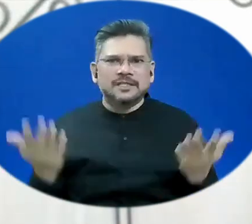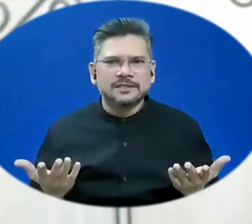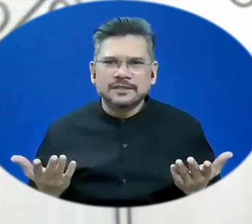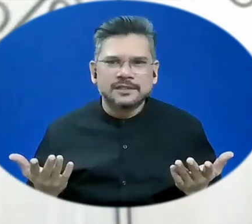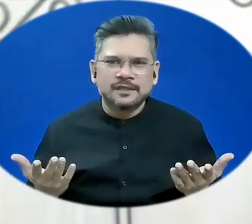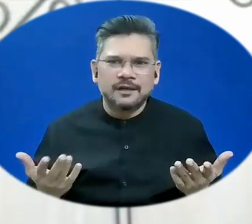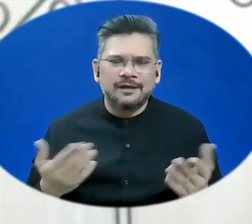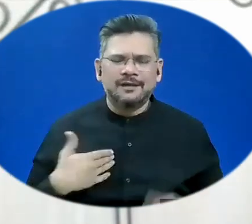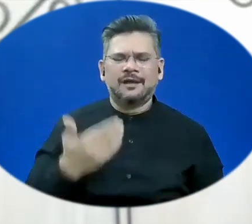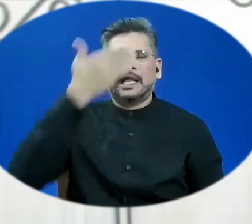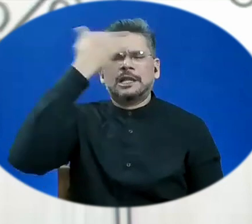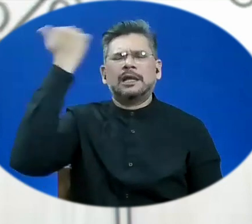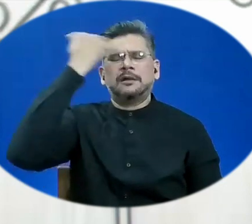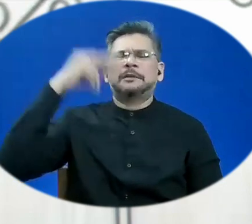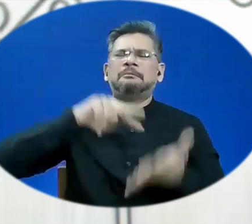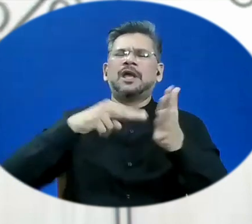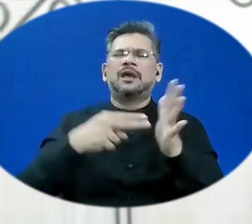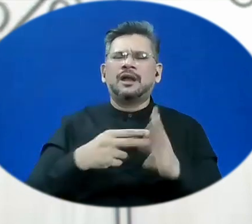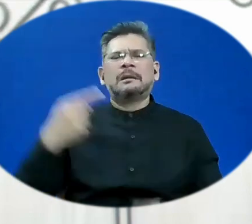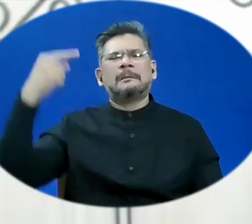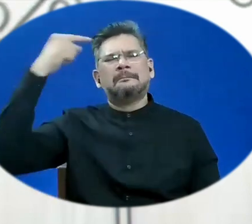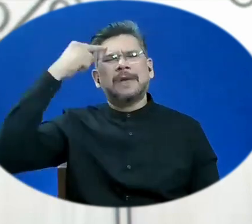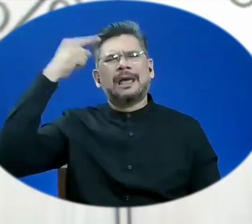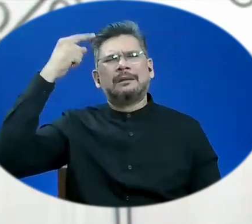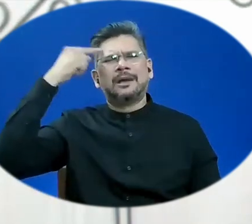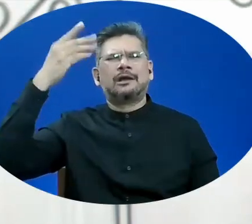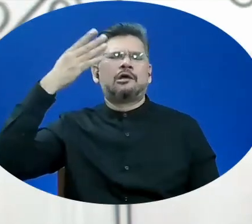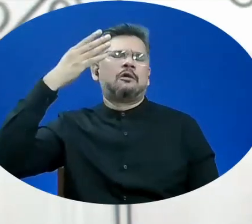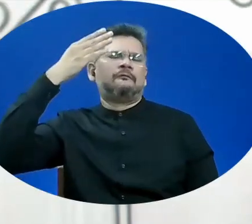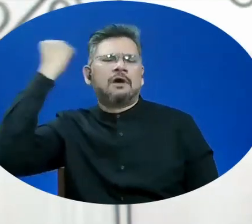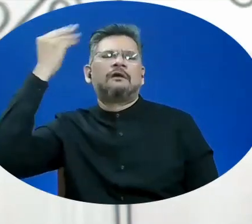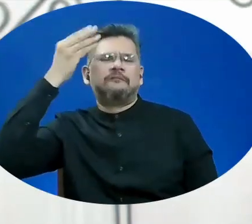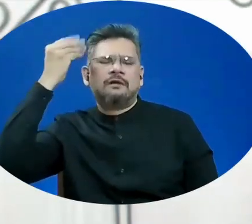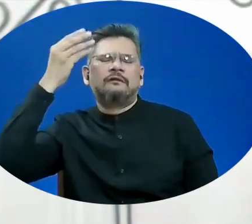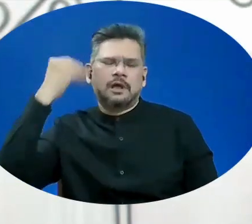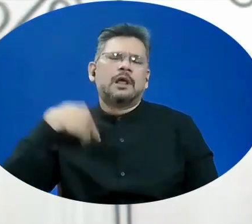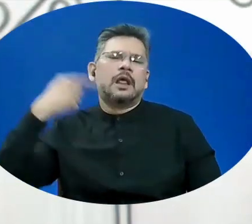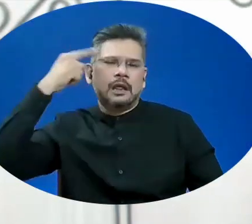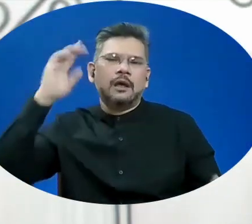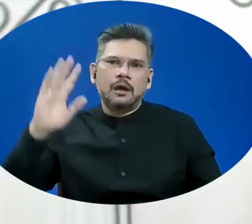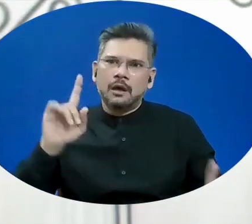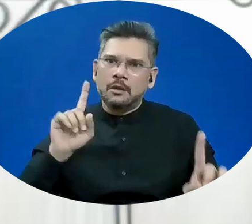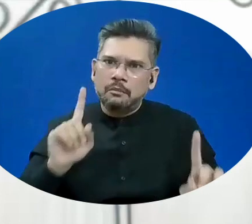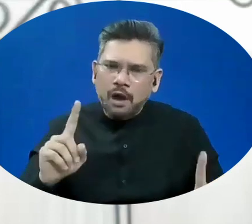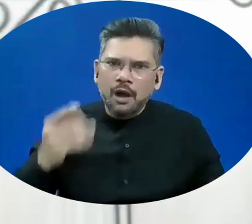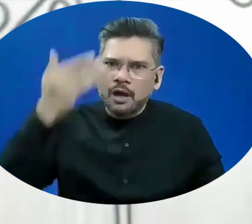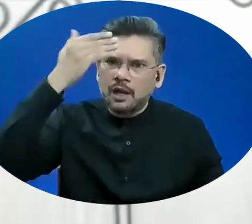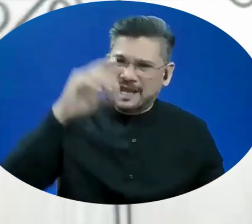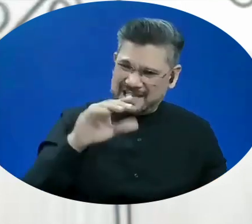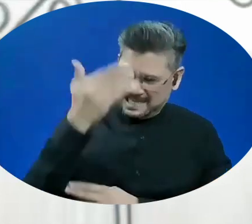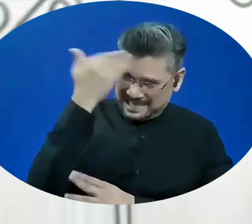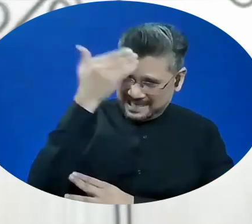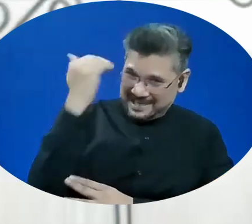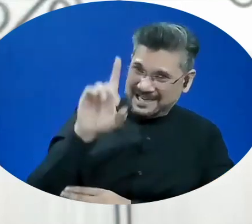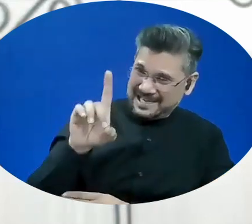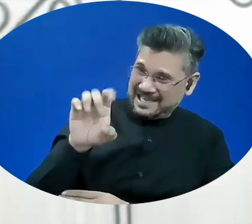about memory loss. No one told me it was anything different. So this adventure, so much for an adventure, there's no adventure in my world. And